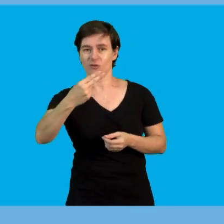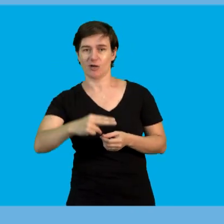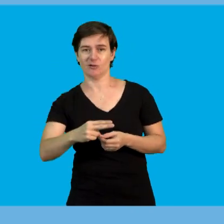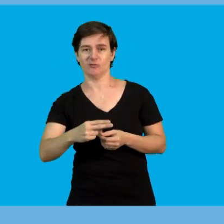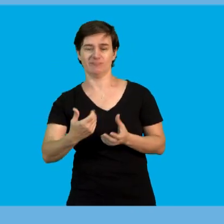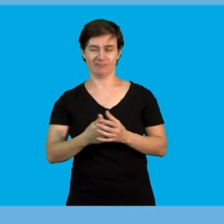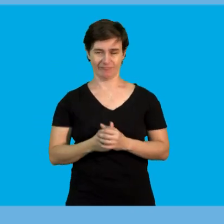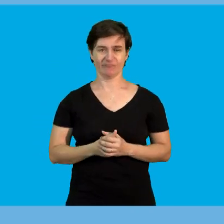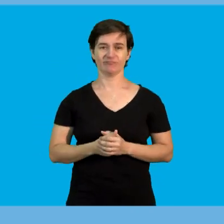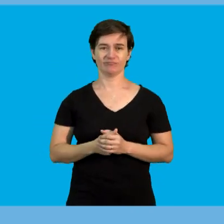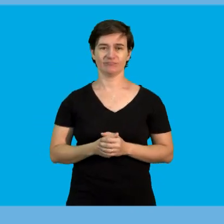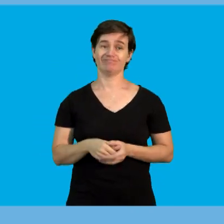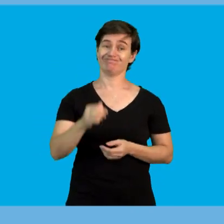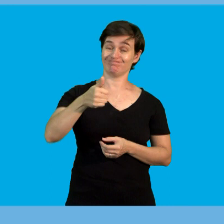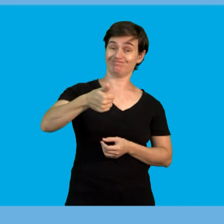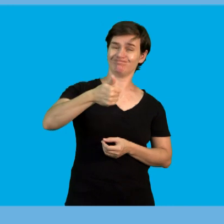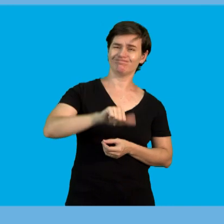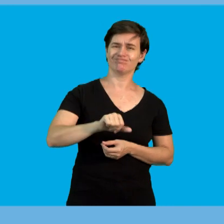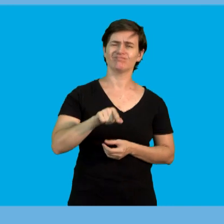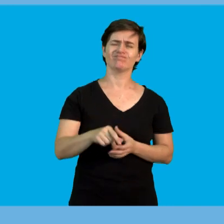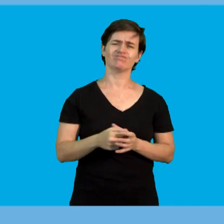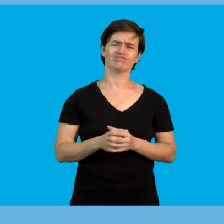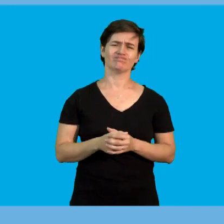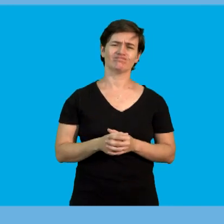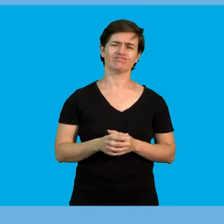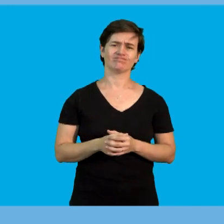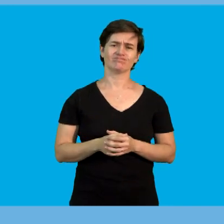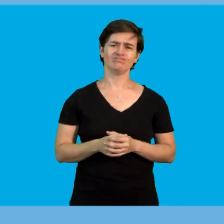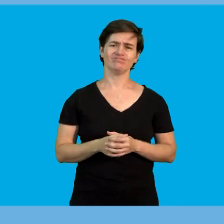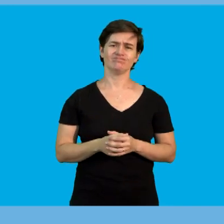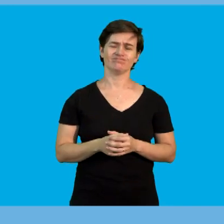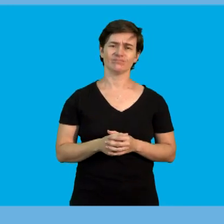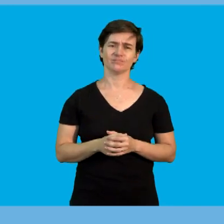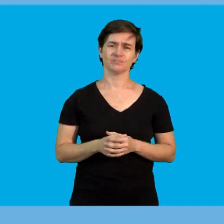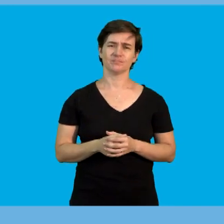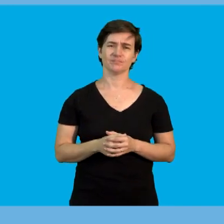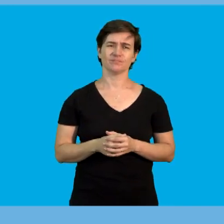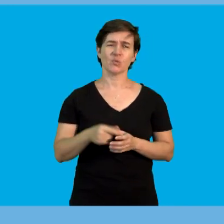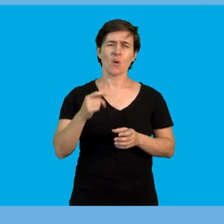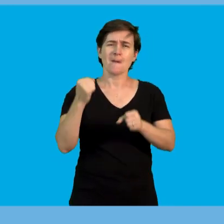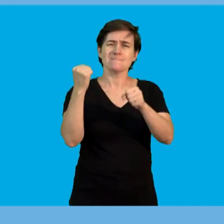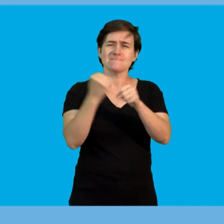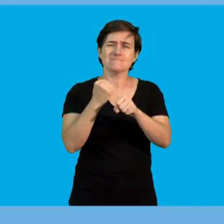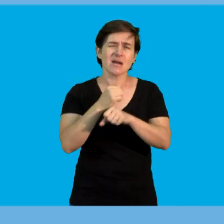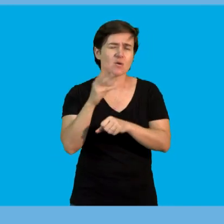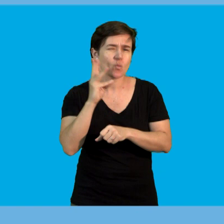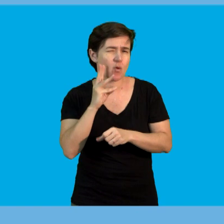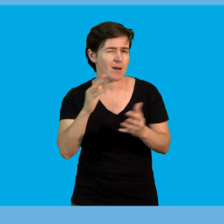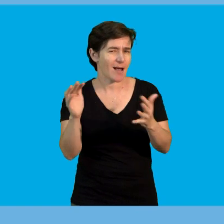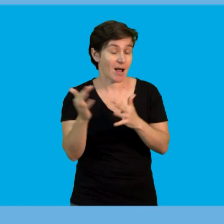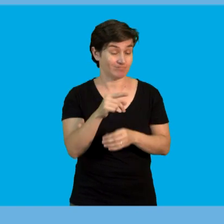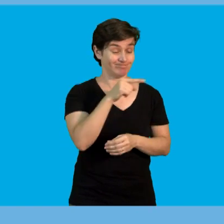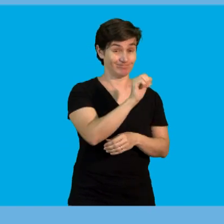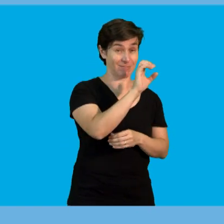hydrogen. And then we need to know that to form water, the acid will